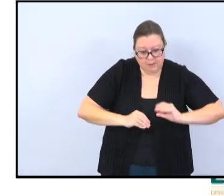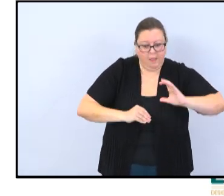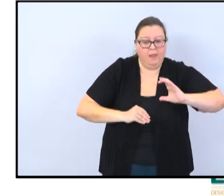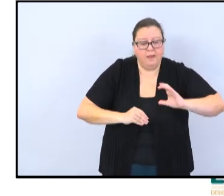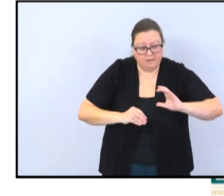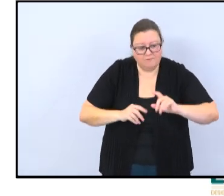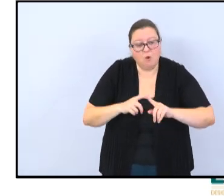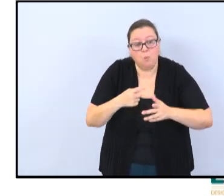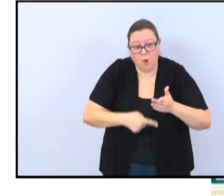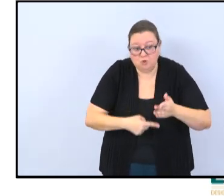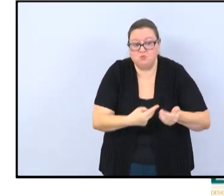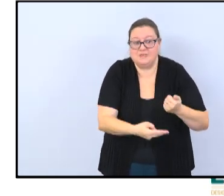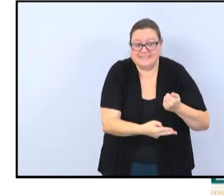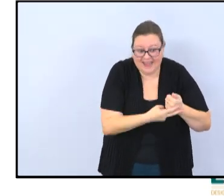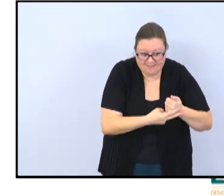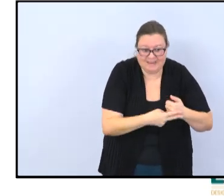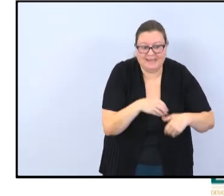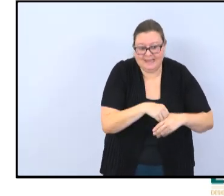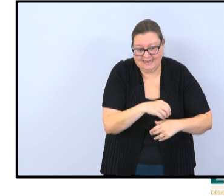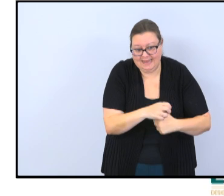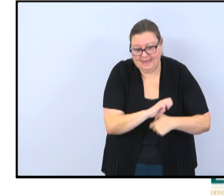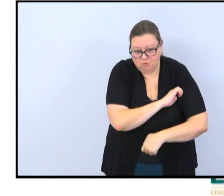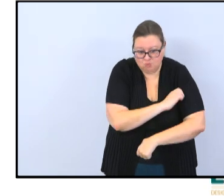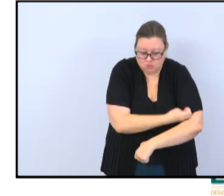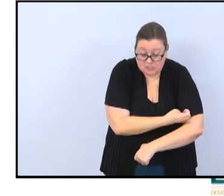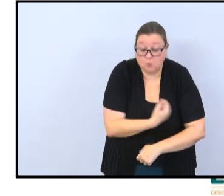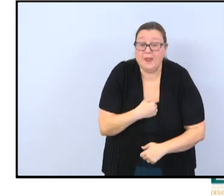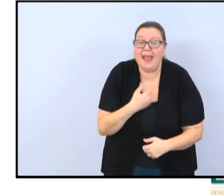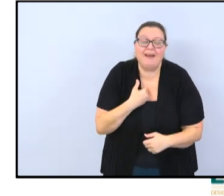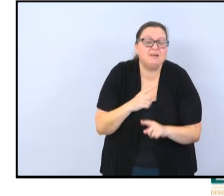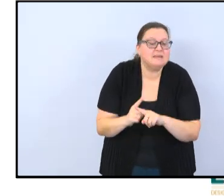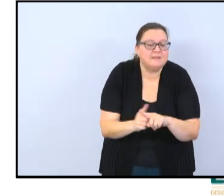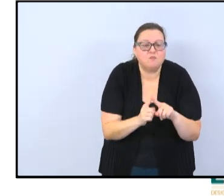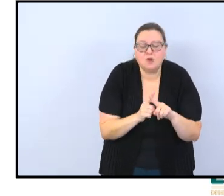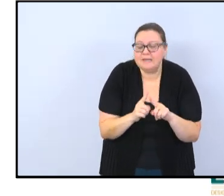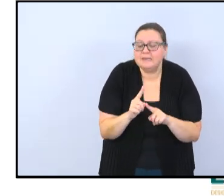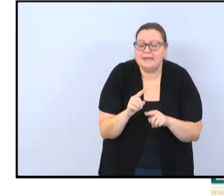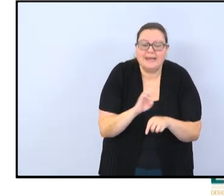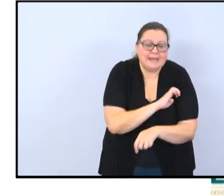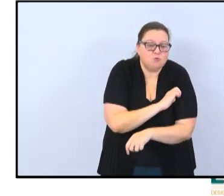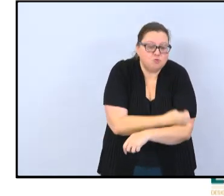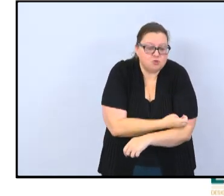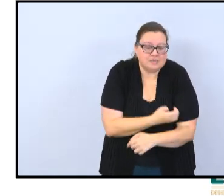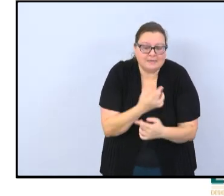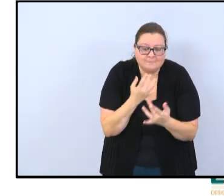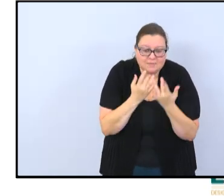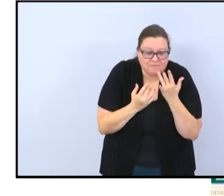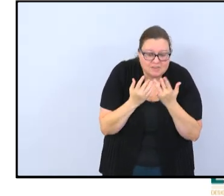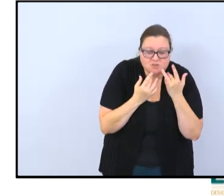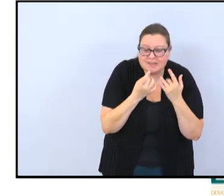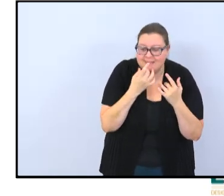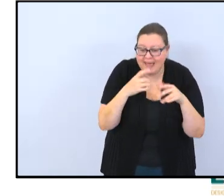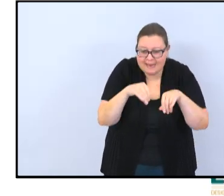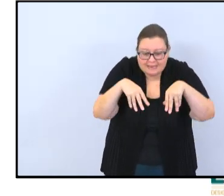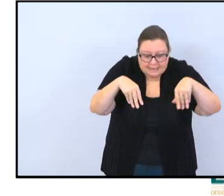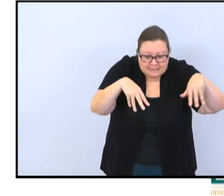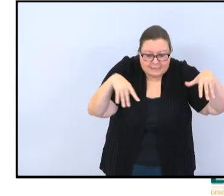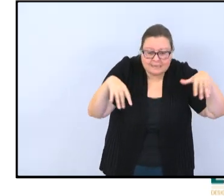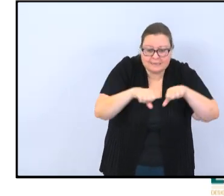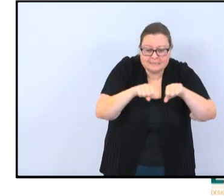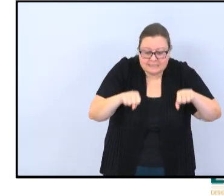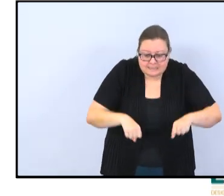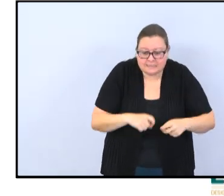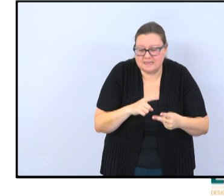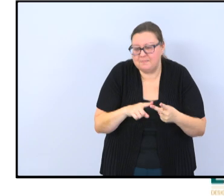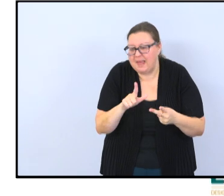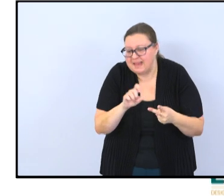Some of the typical projects we see are energy efficient lighting systems, LED lightings, which are most familiar with, efficiency